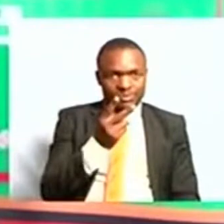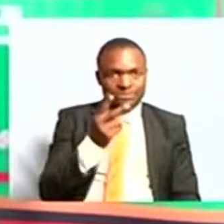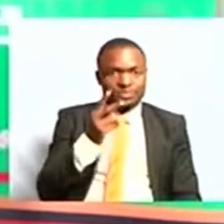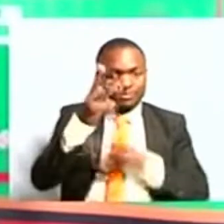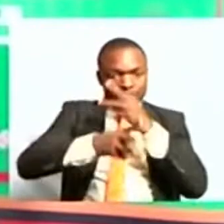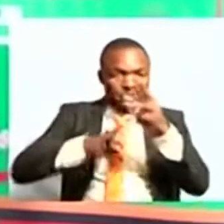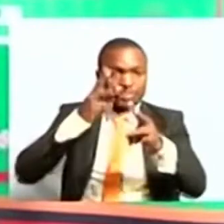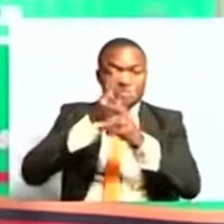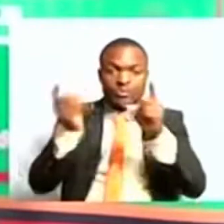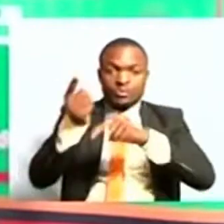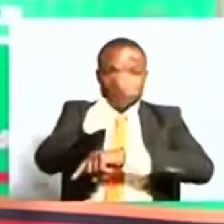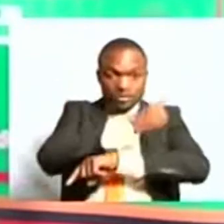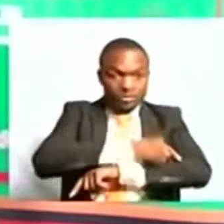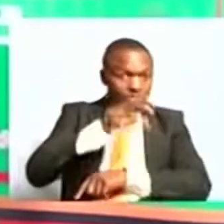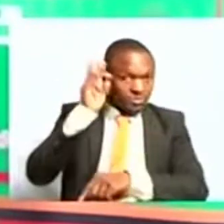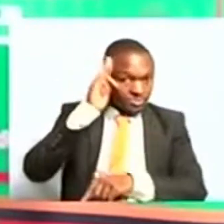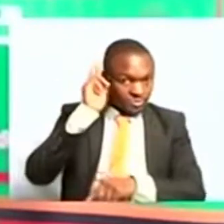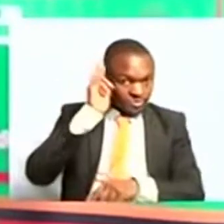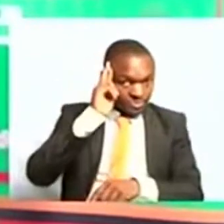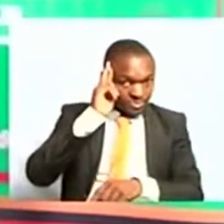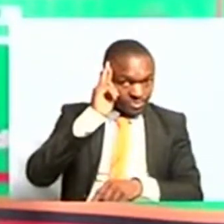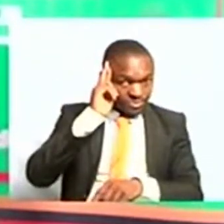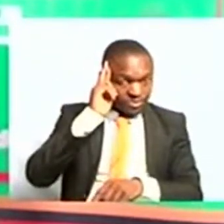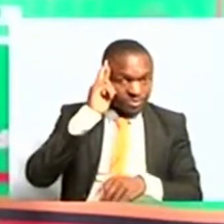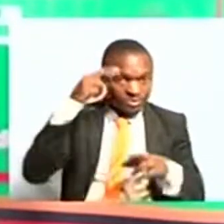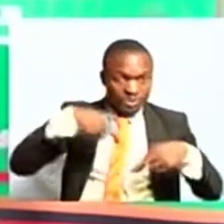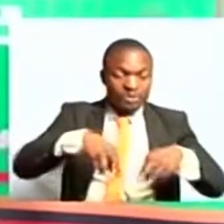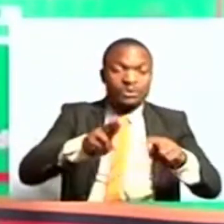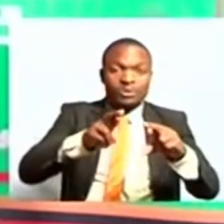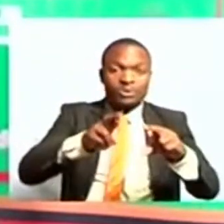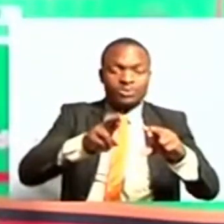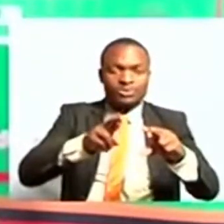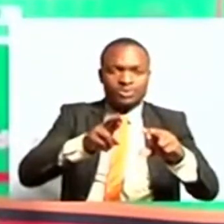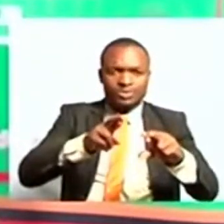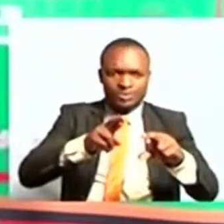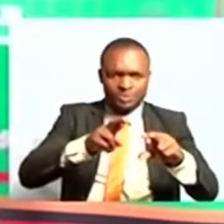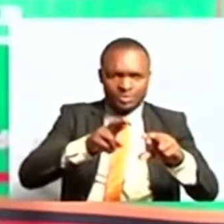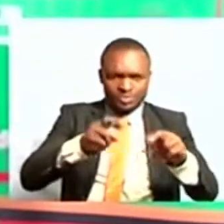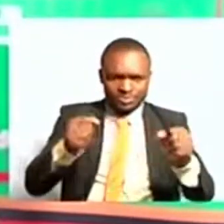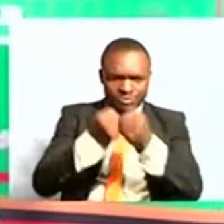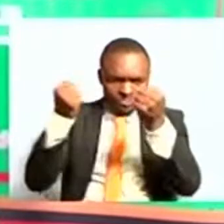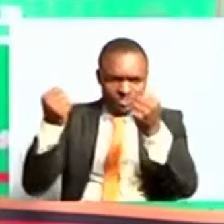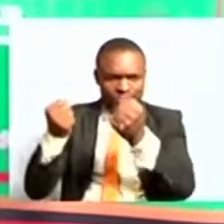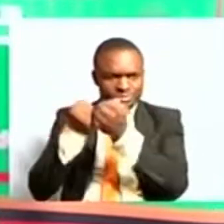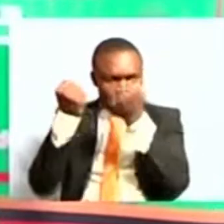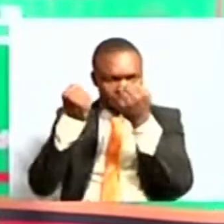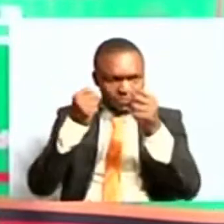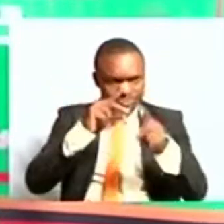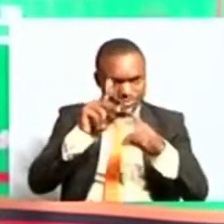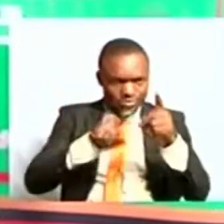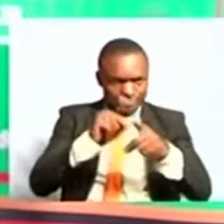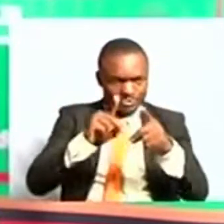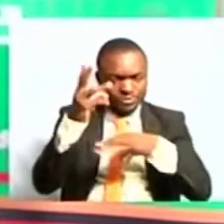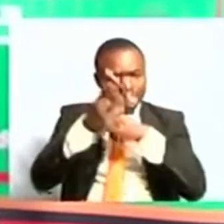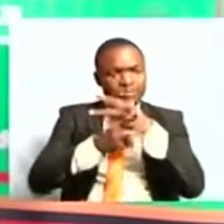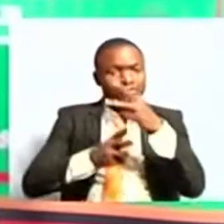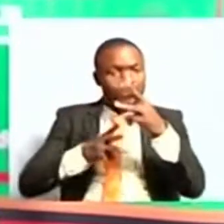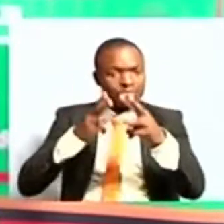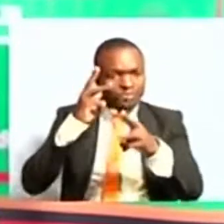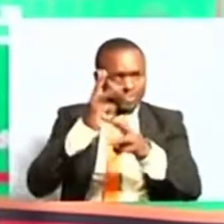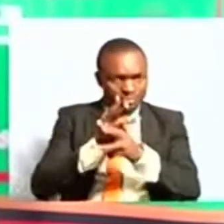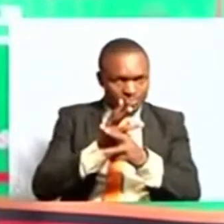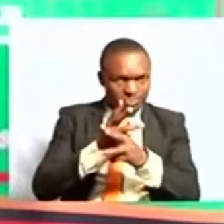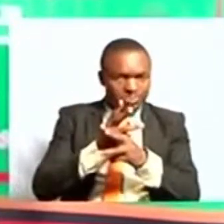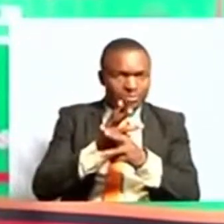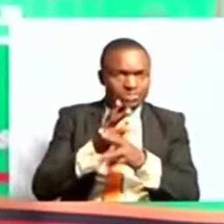World Day of Remembrance for Road Traffic Victims, a day that is globally celebrated or commemorated on